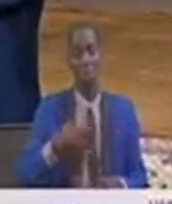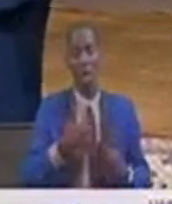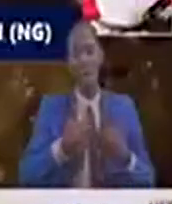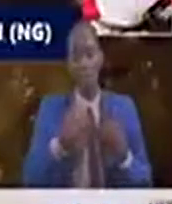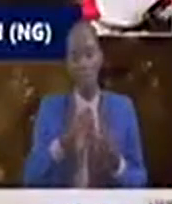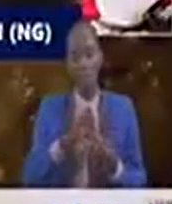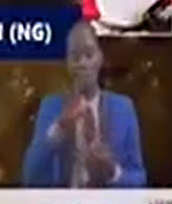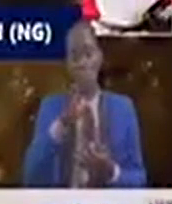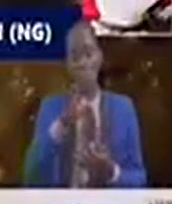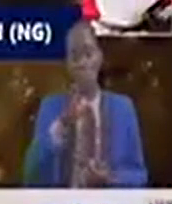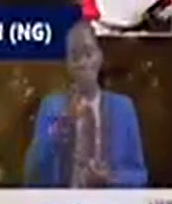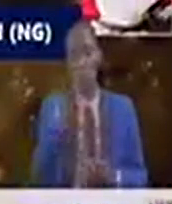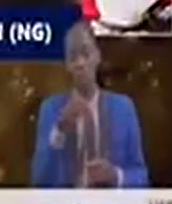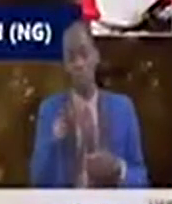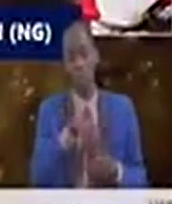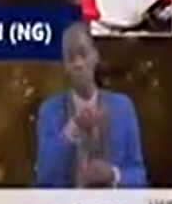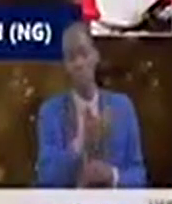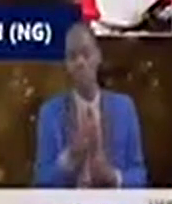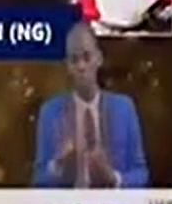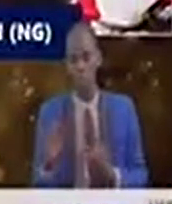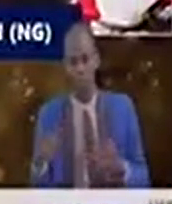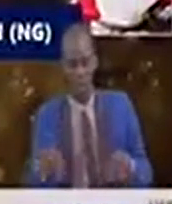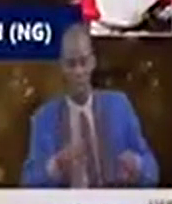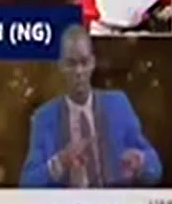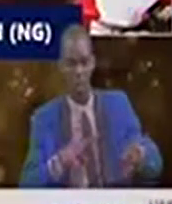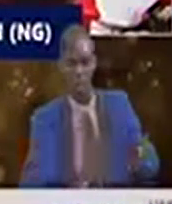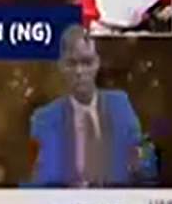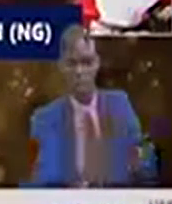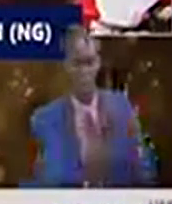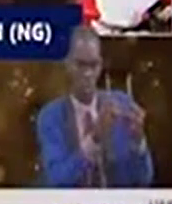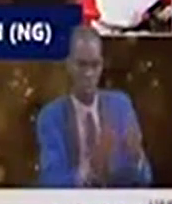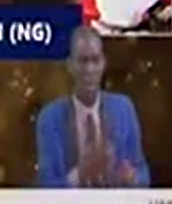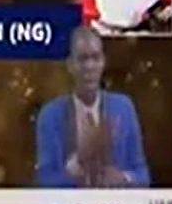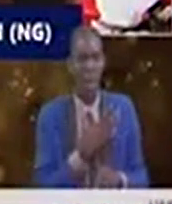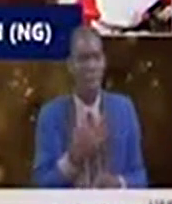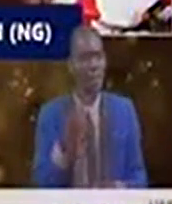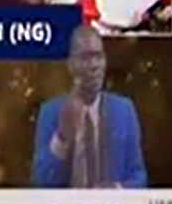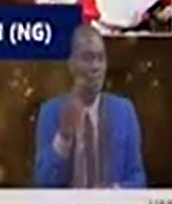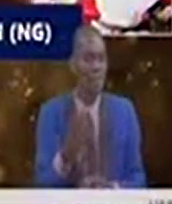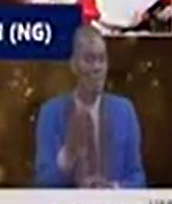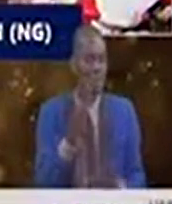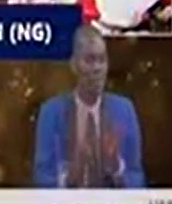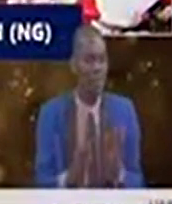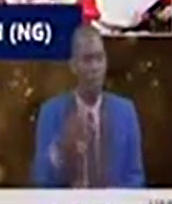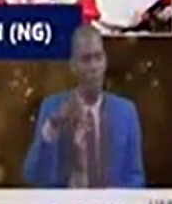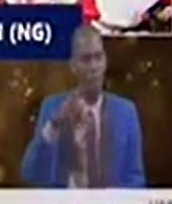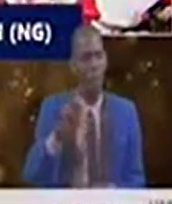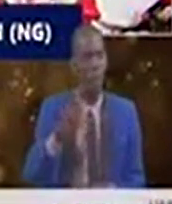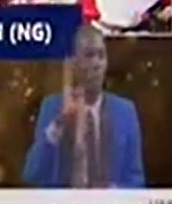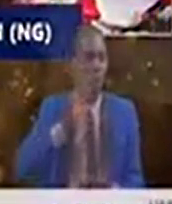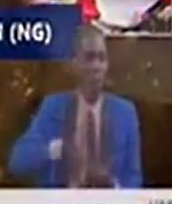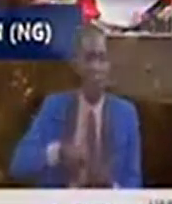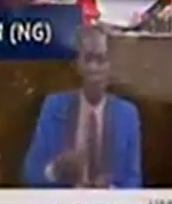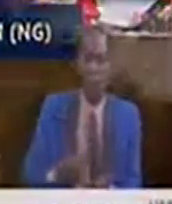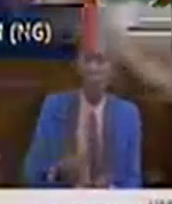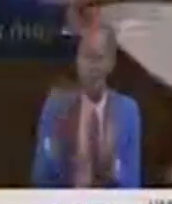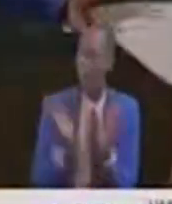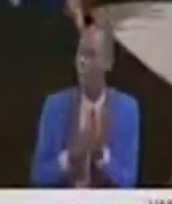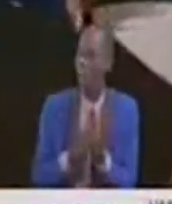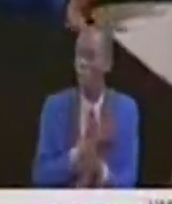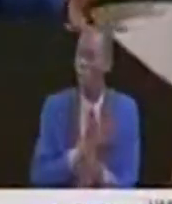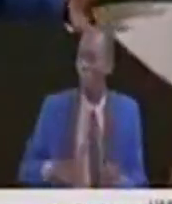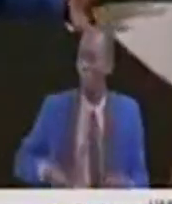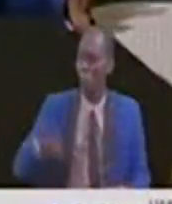them whether they will say, praise the Lord, you brought this large amount. Now the